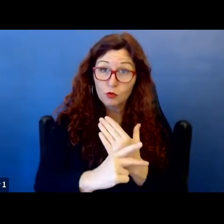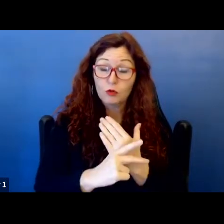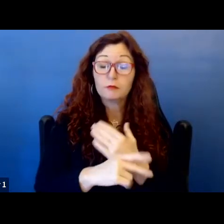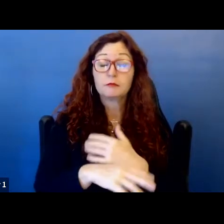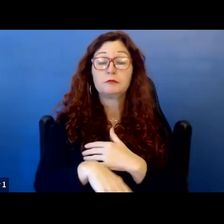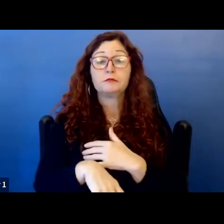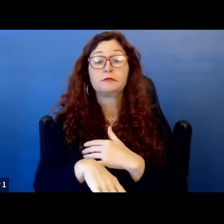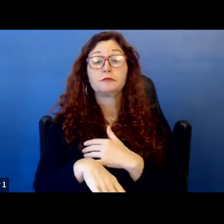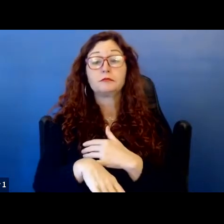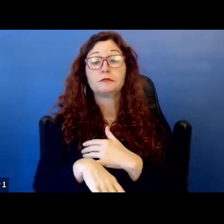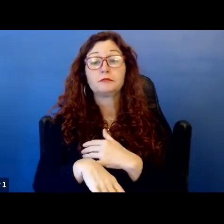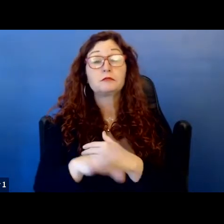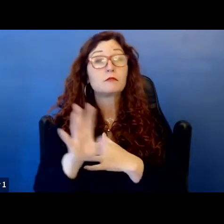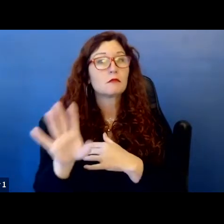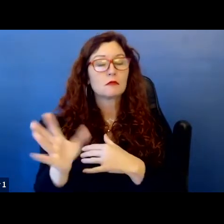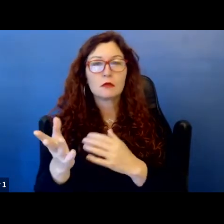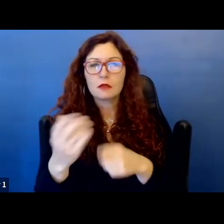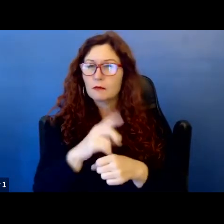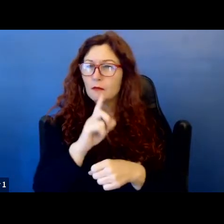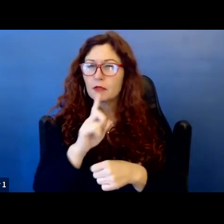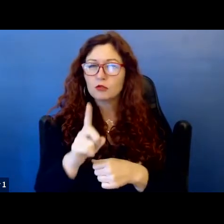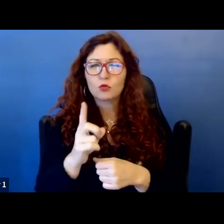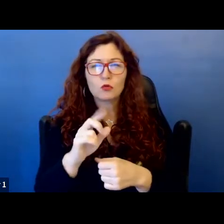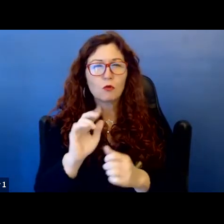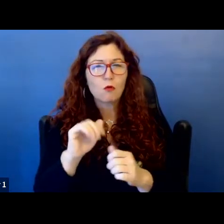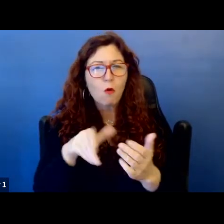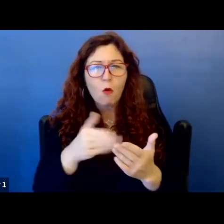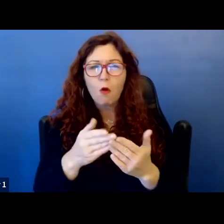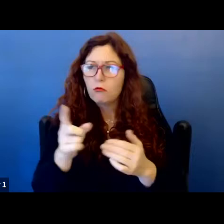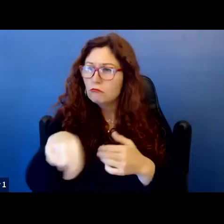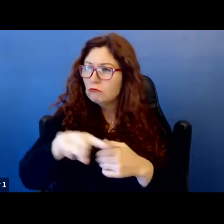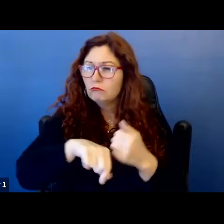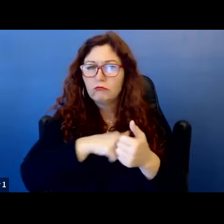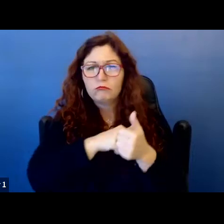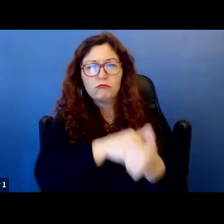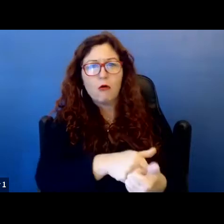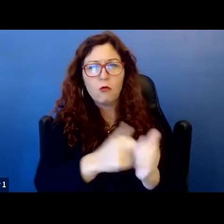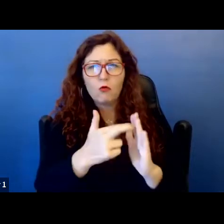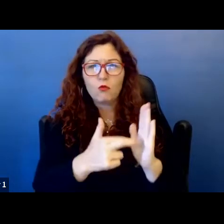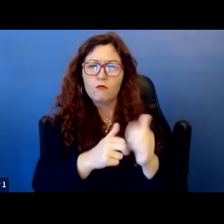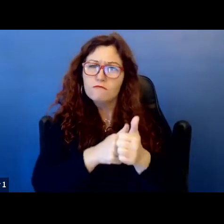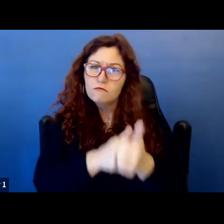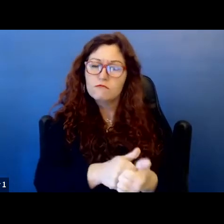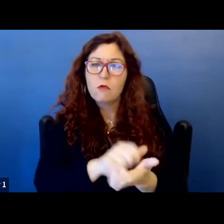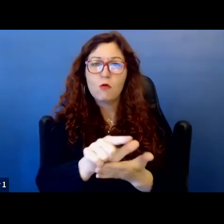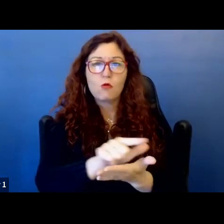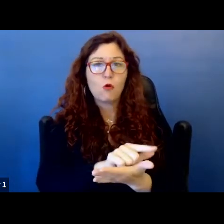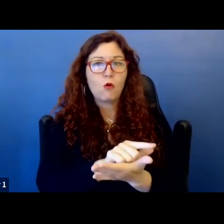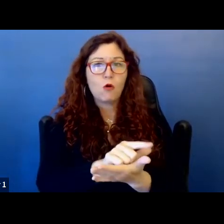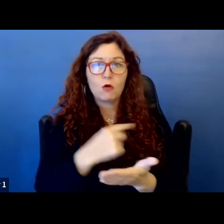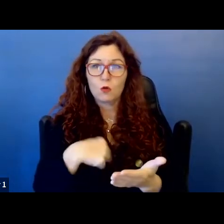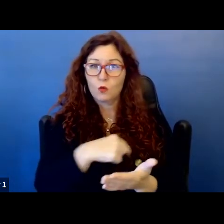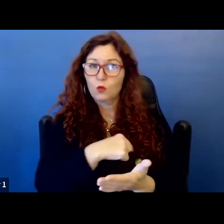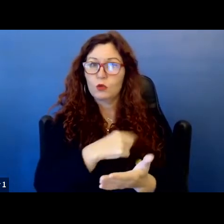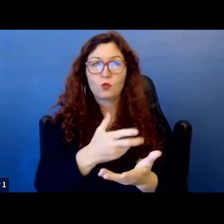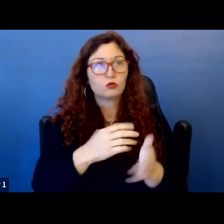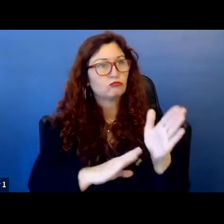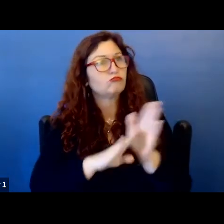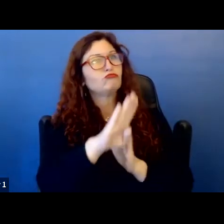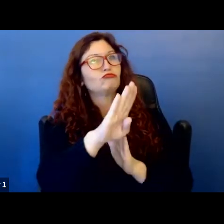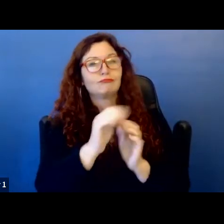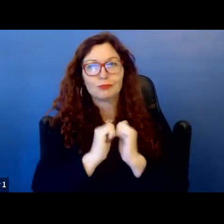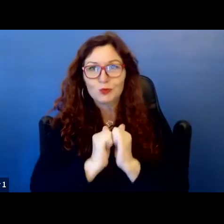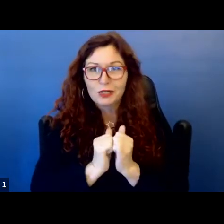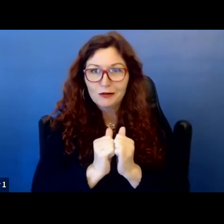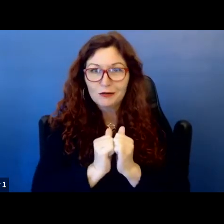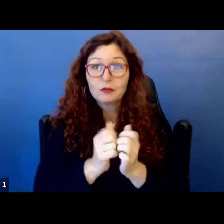labor standards are properly enforced that we can continue to build opportunity and progress together we as a federal government including the eeoc the